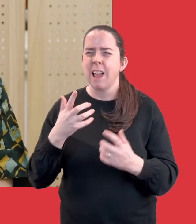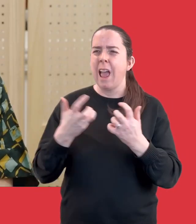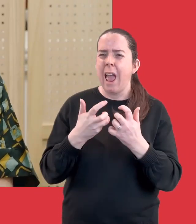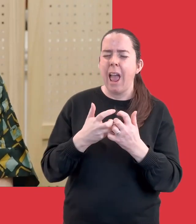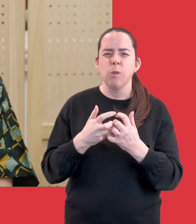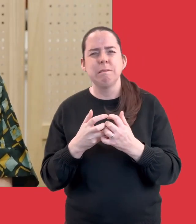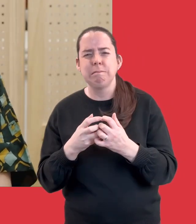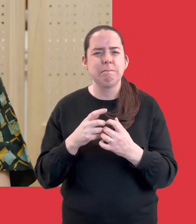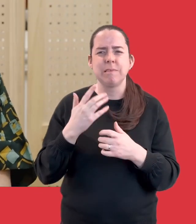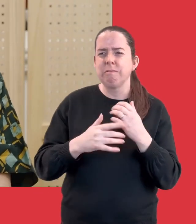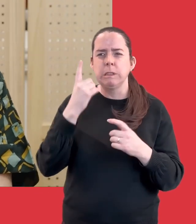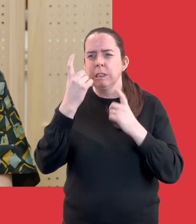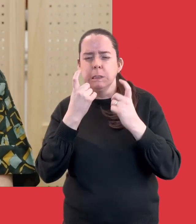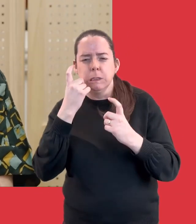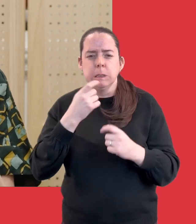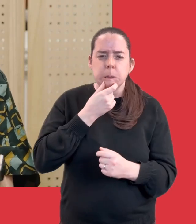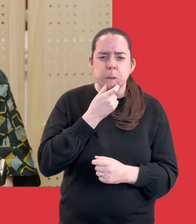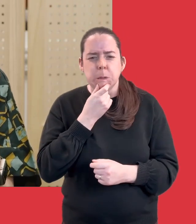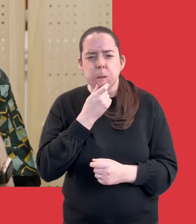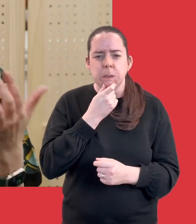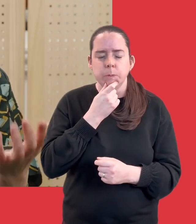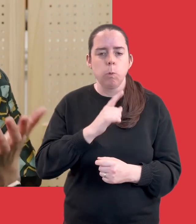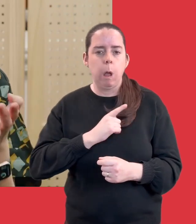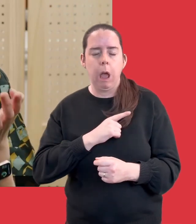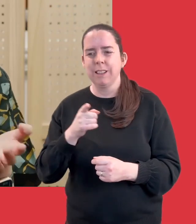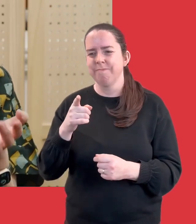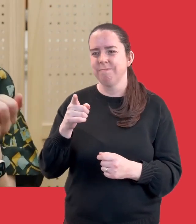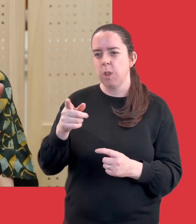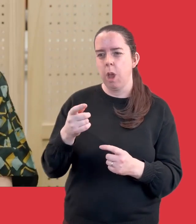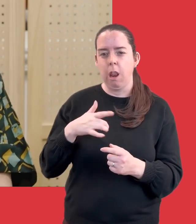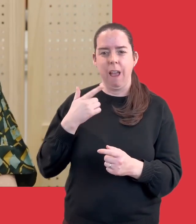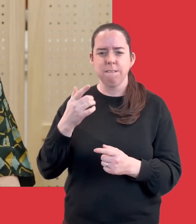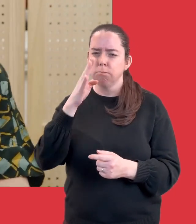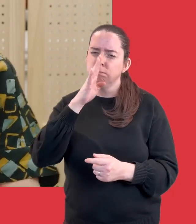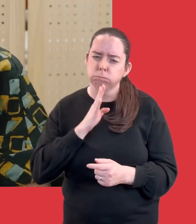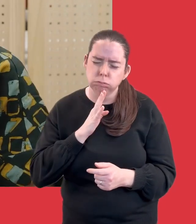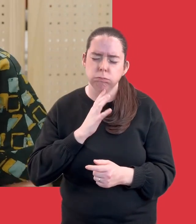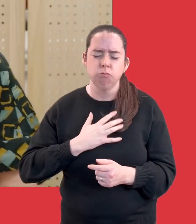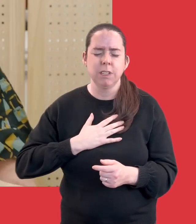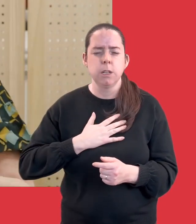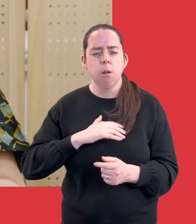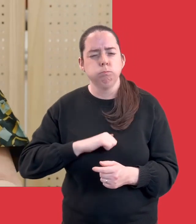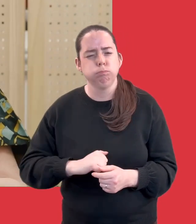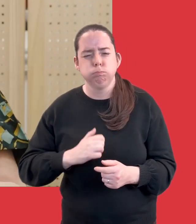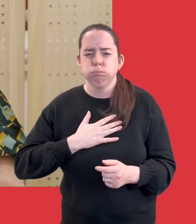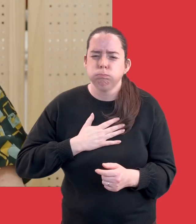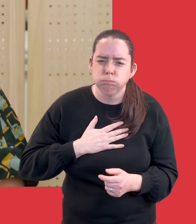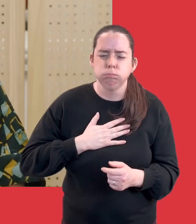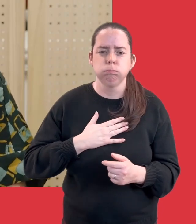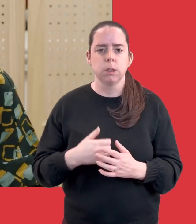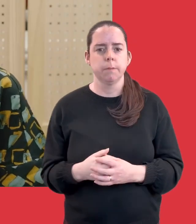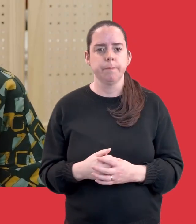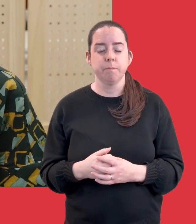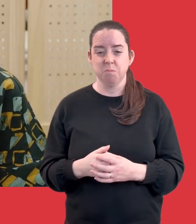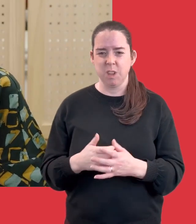do it. Because a lot of what Mary had to deal with is really sad. It really tugs at your